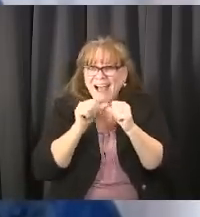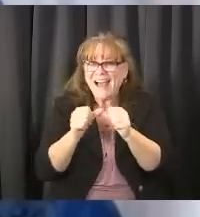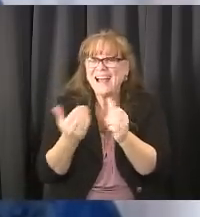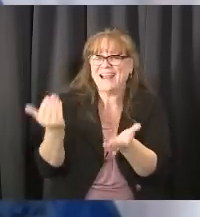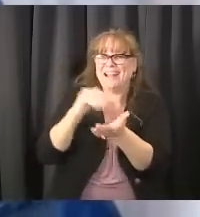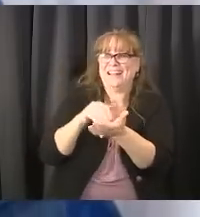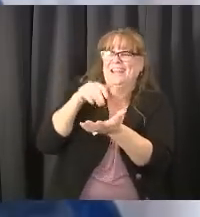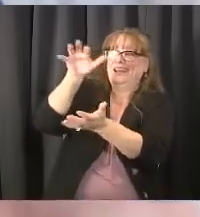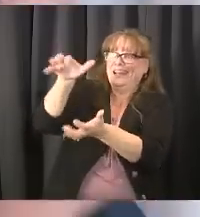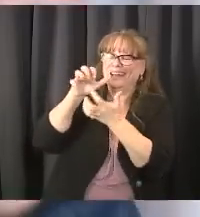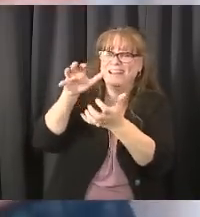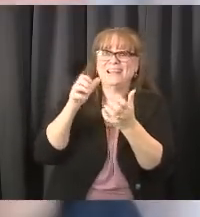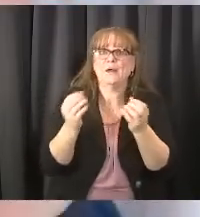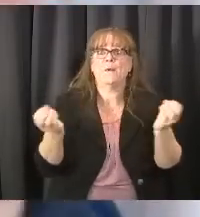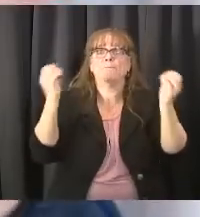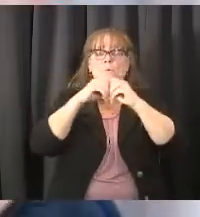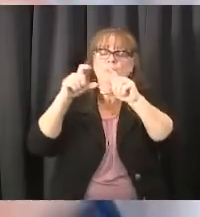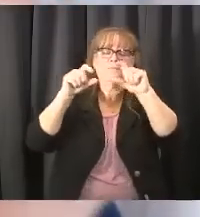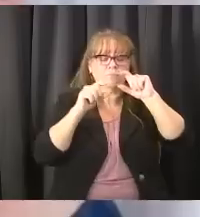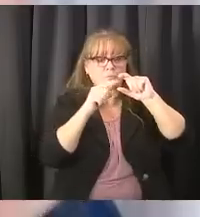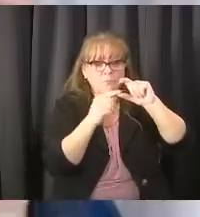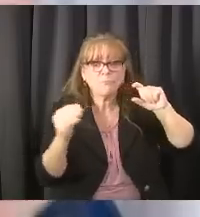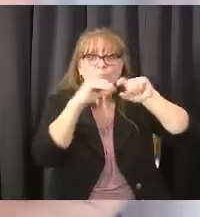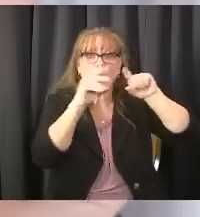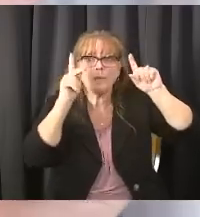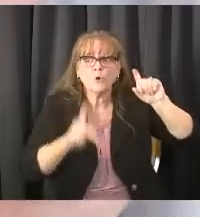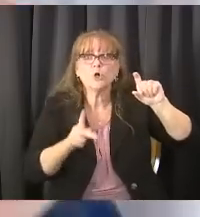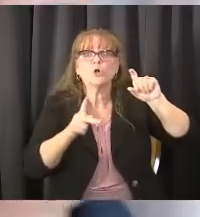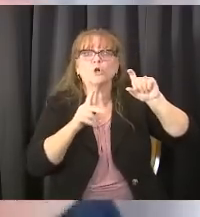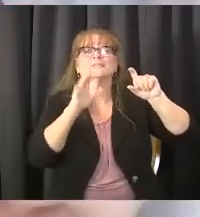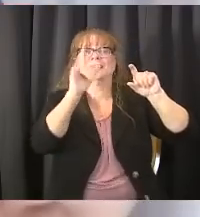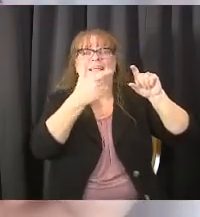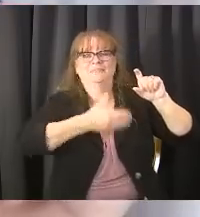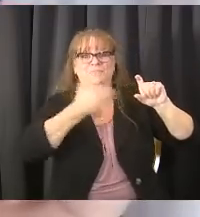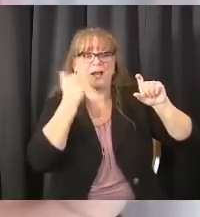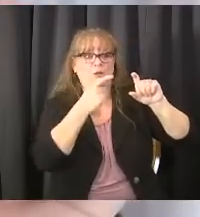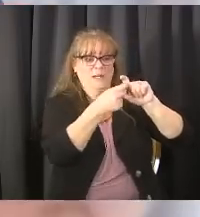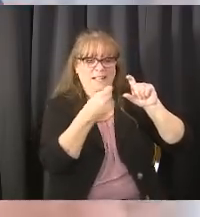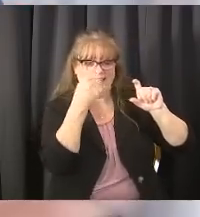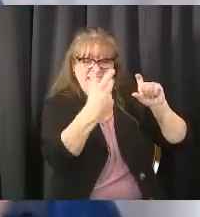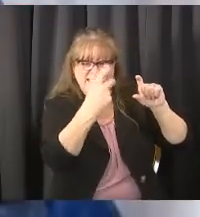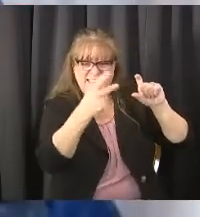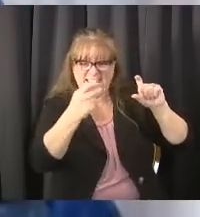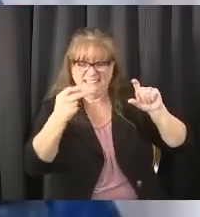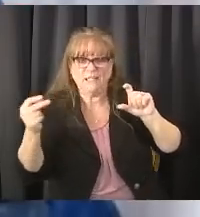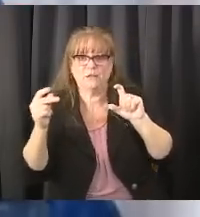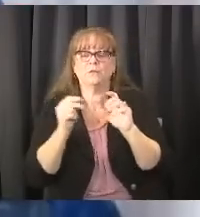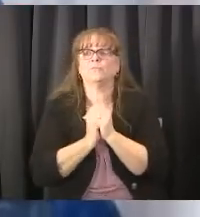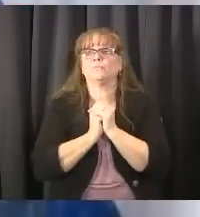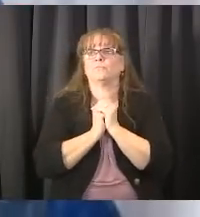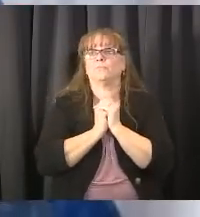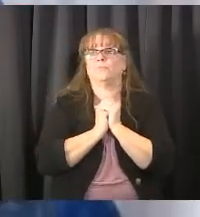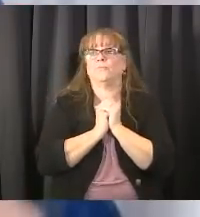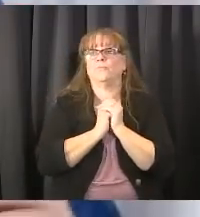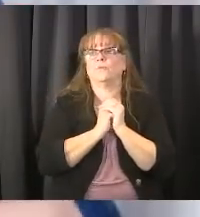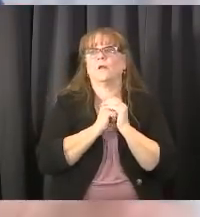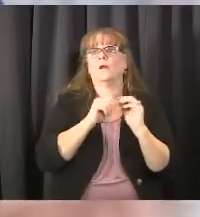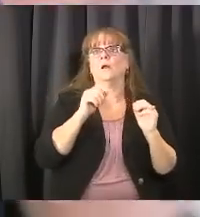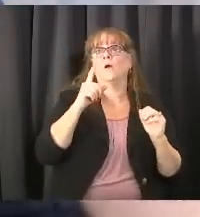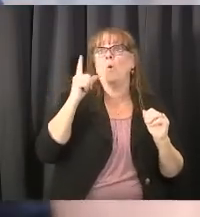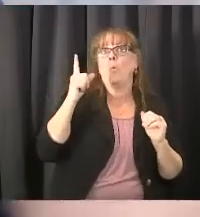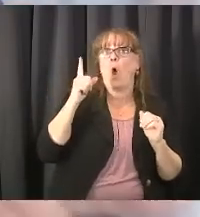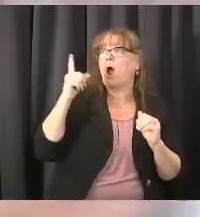to do that. So knowing what we know and when we get it, we only get a few days to determine each week which providers